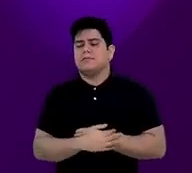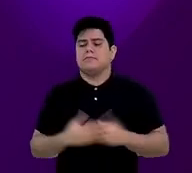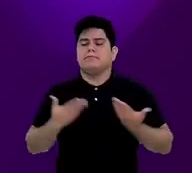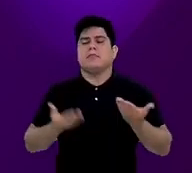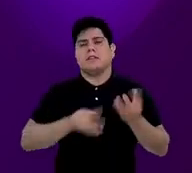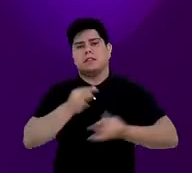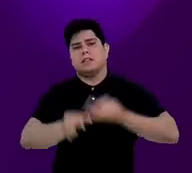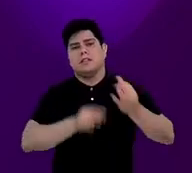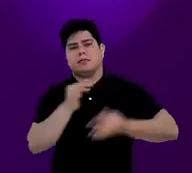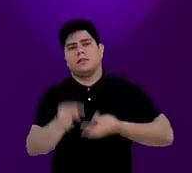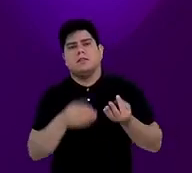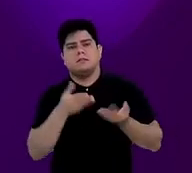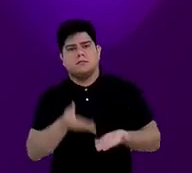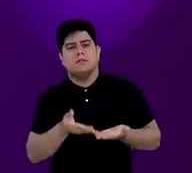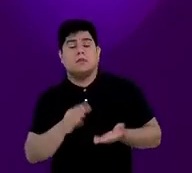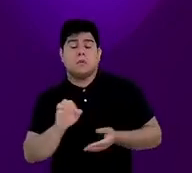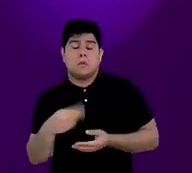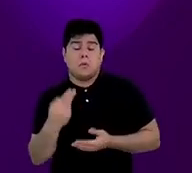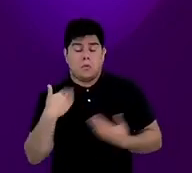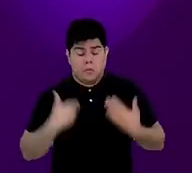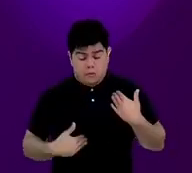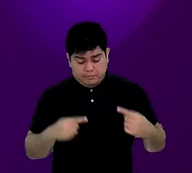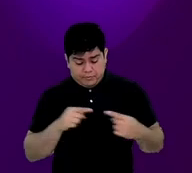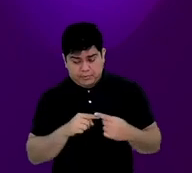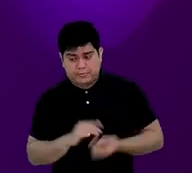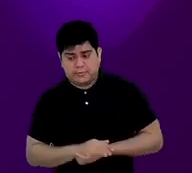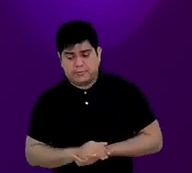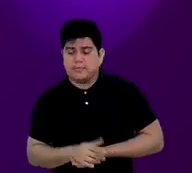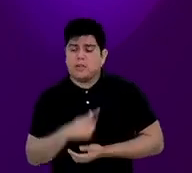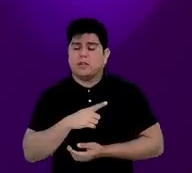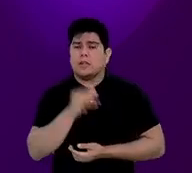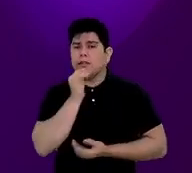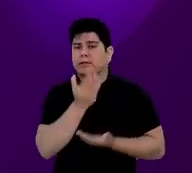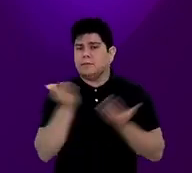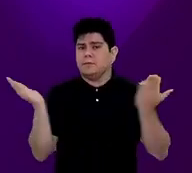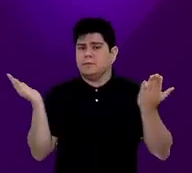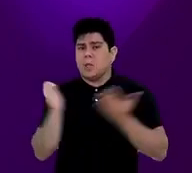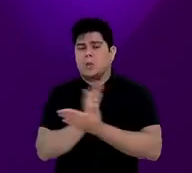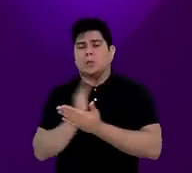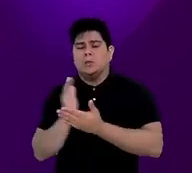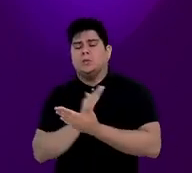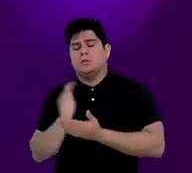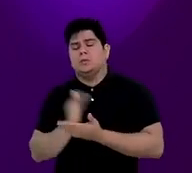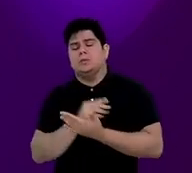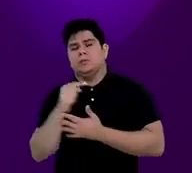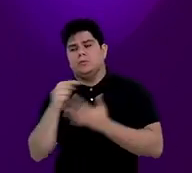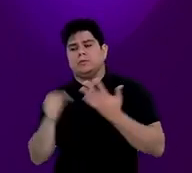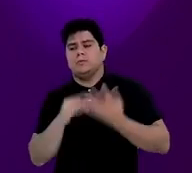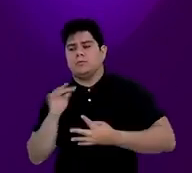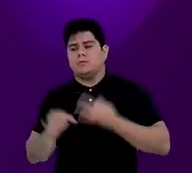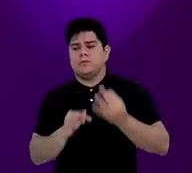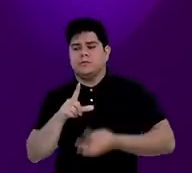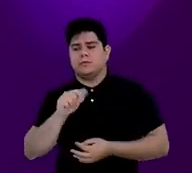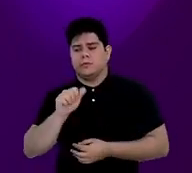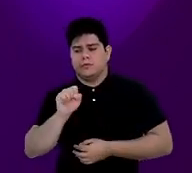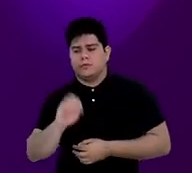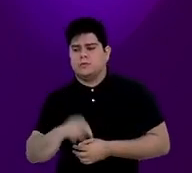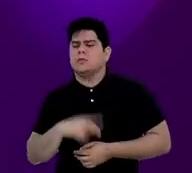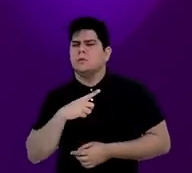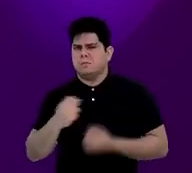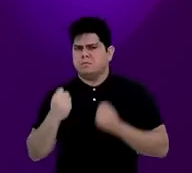have used, a lot of people like lasers. These are high power lasers, which are quite expensive. But, you know,